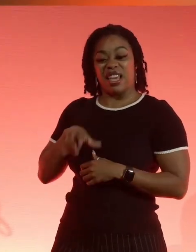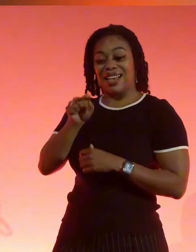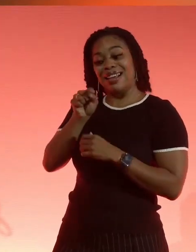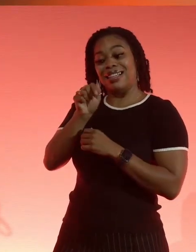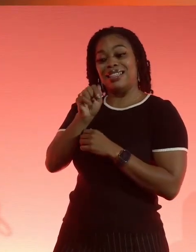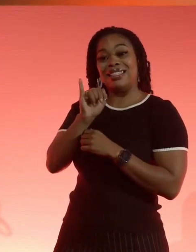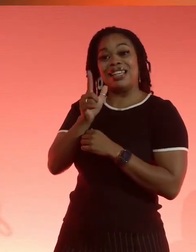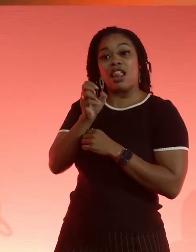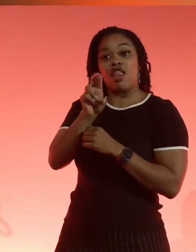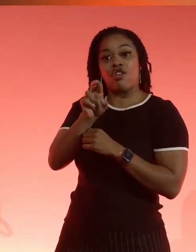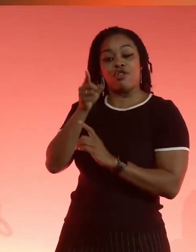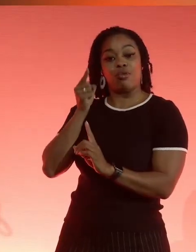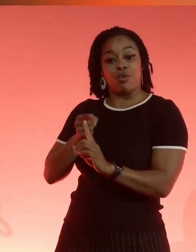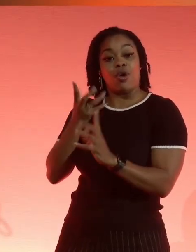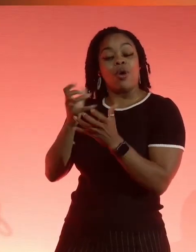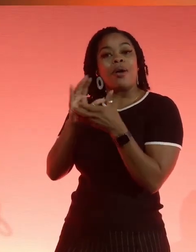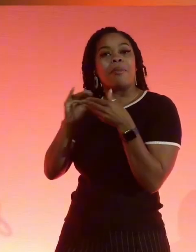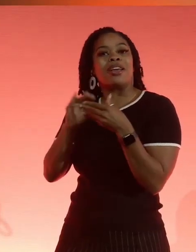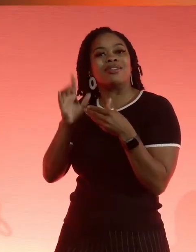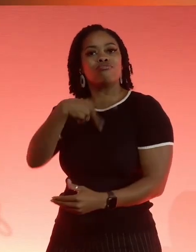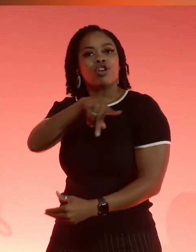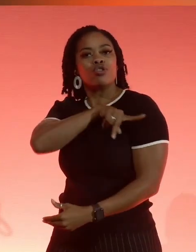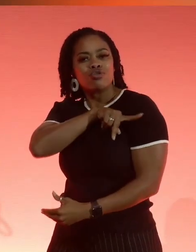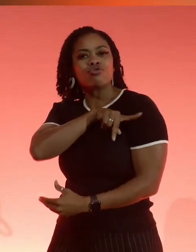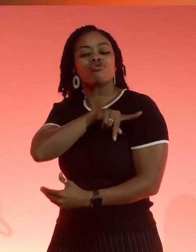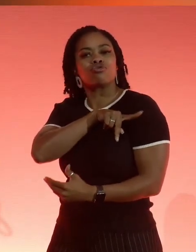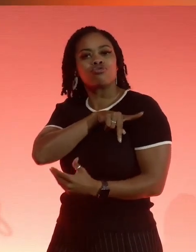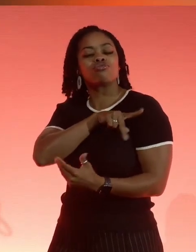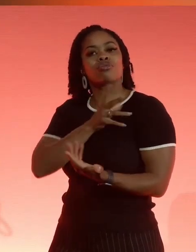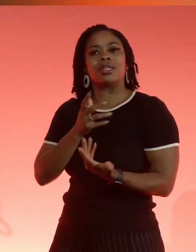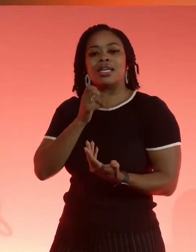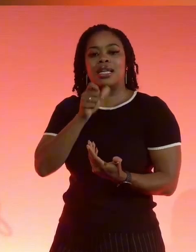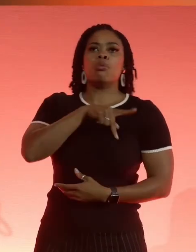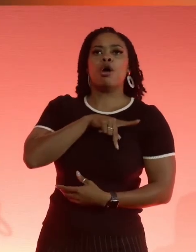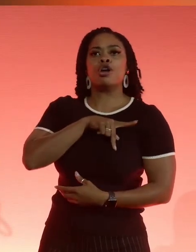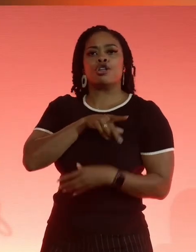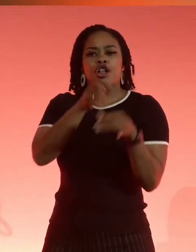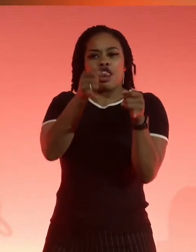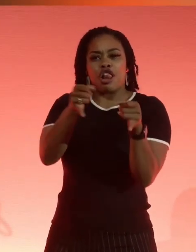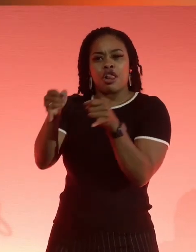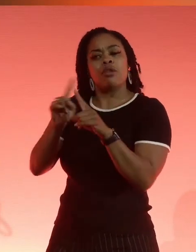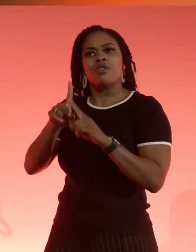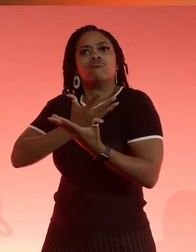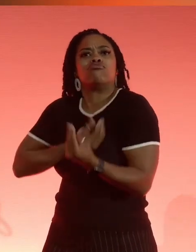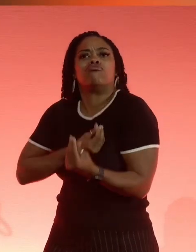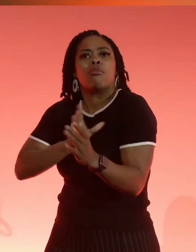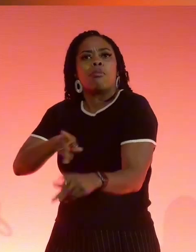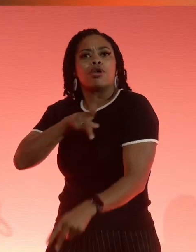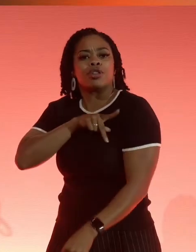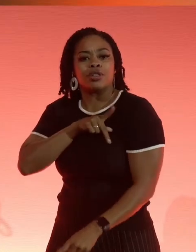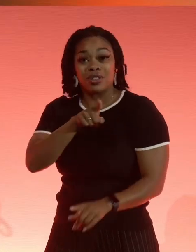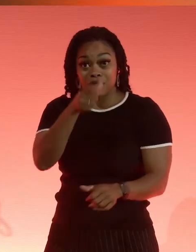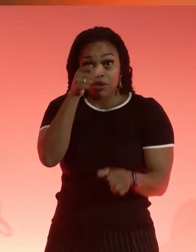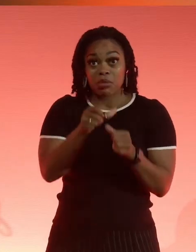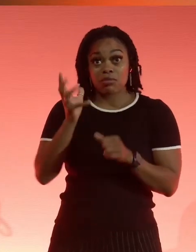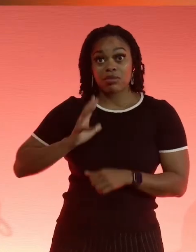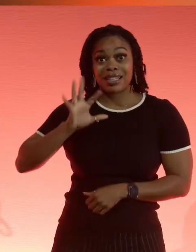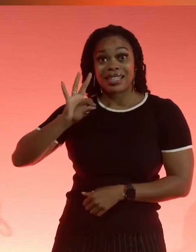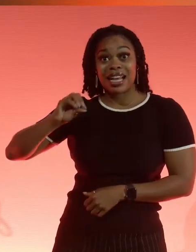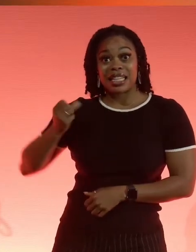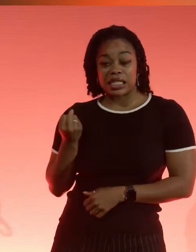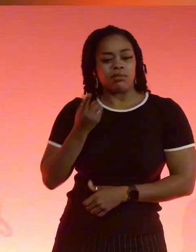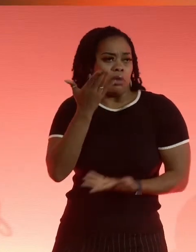about making that message feel personal, not just personalized. Now, remember the 90s? Well, if you recognize the picture of